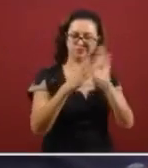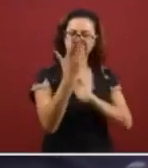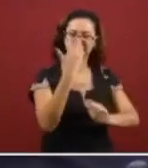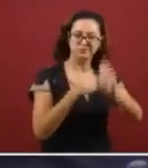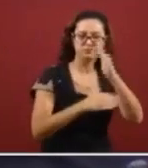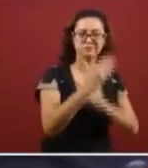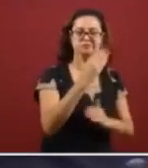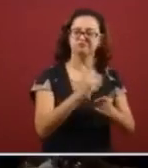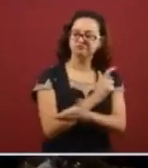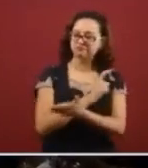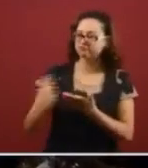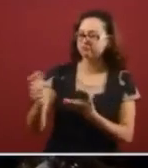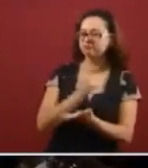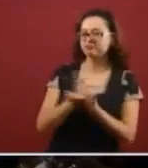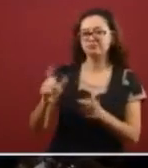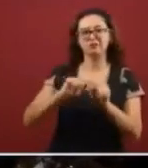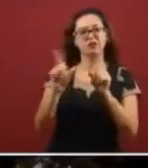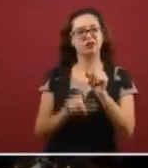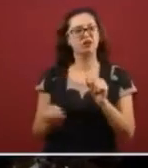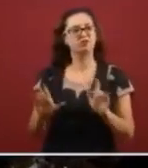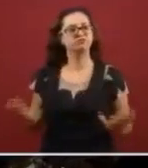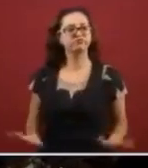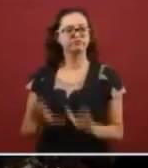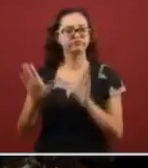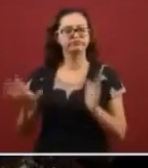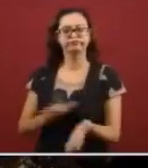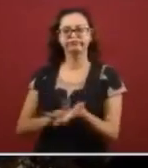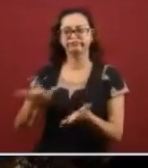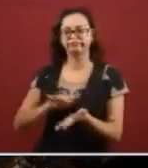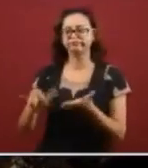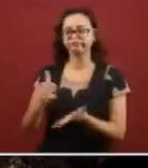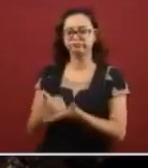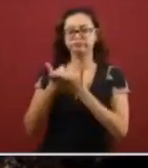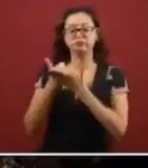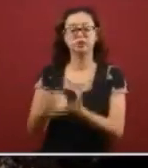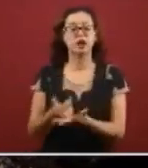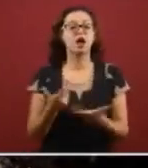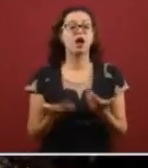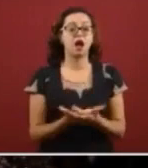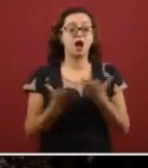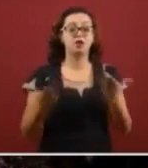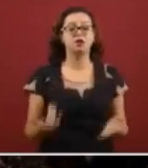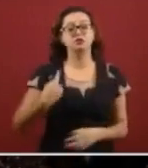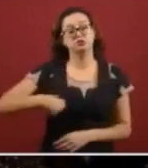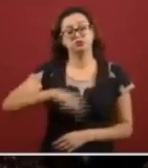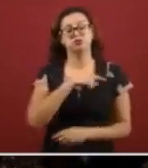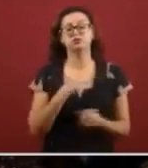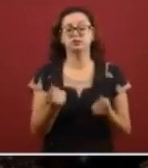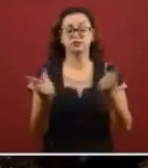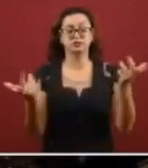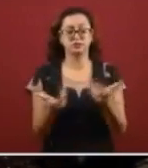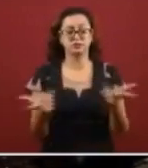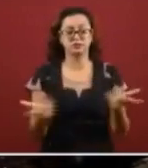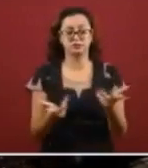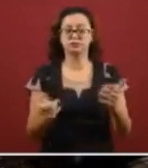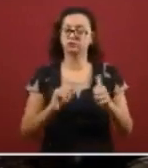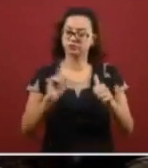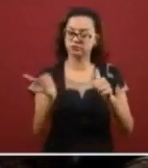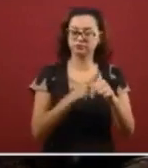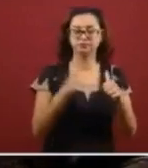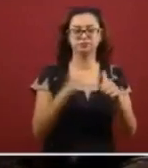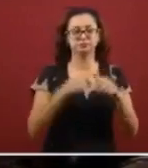us in our country. So what are we doing? First of all, we have to protect them.